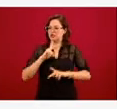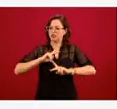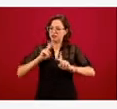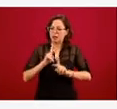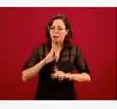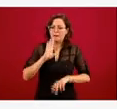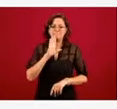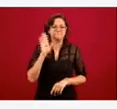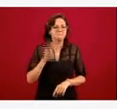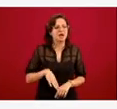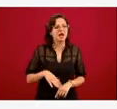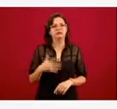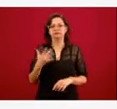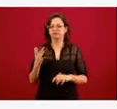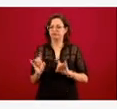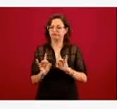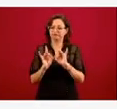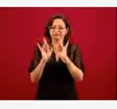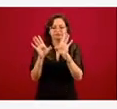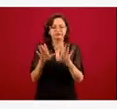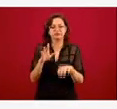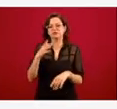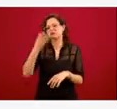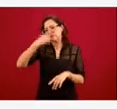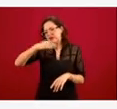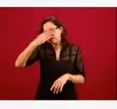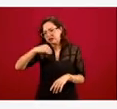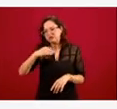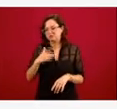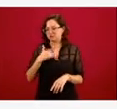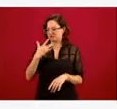dates where the patient started exhibiting symptoms.